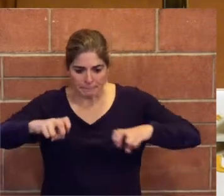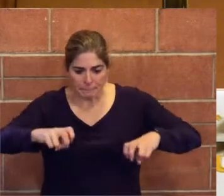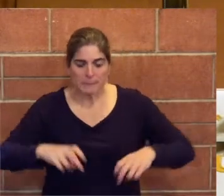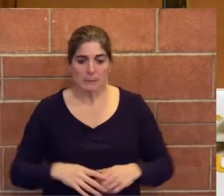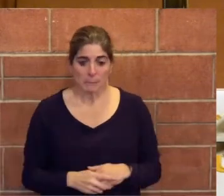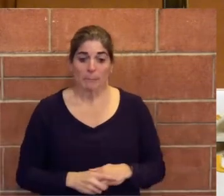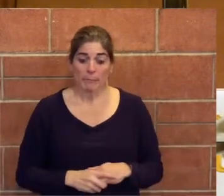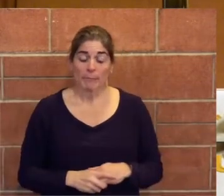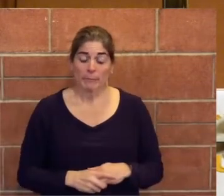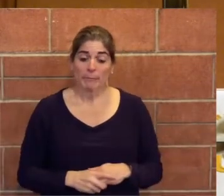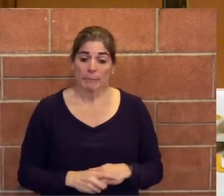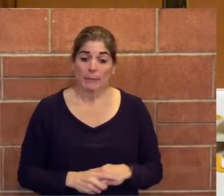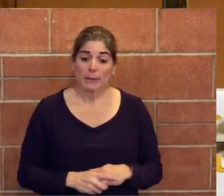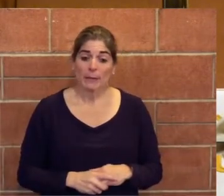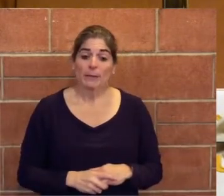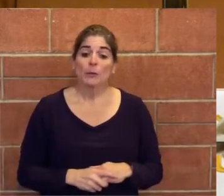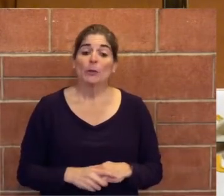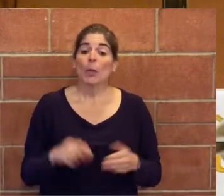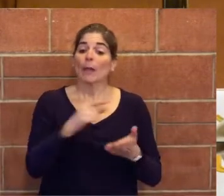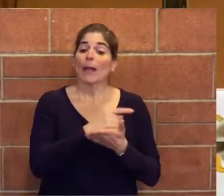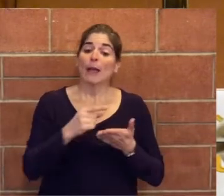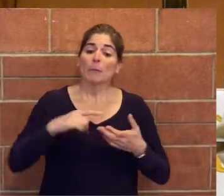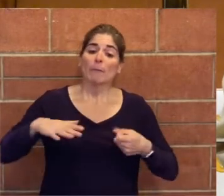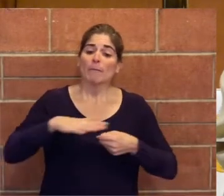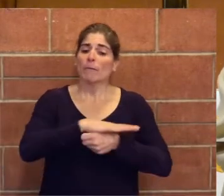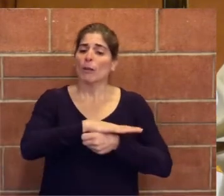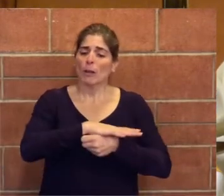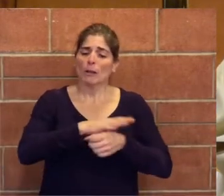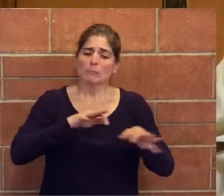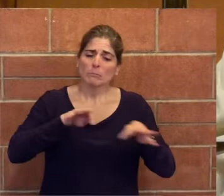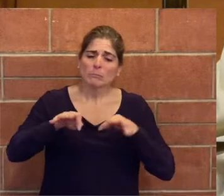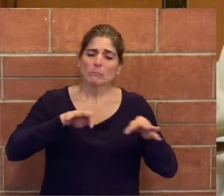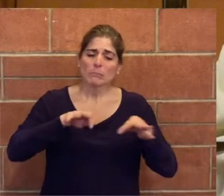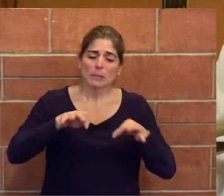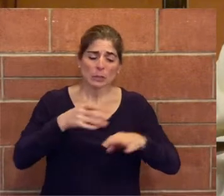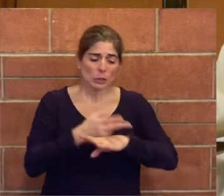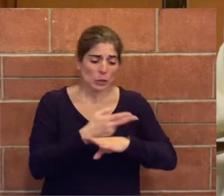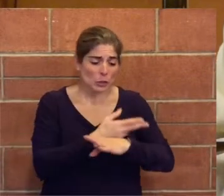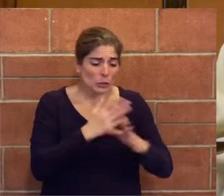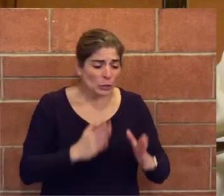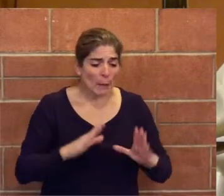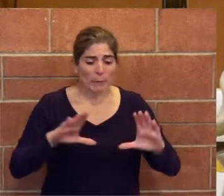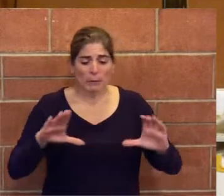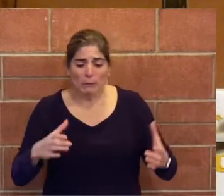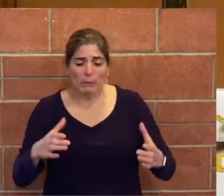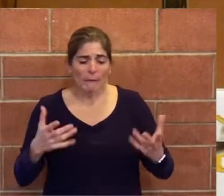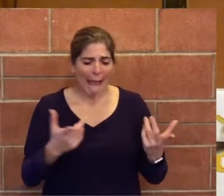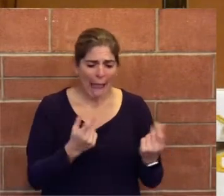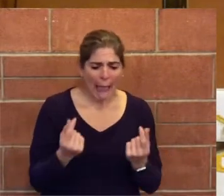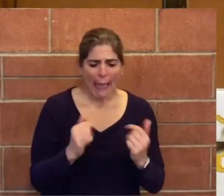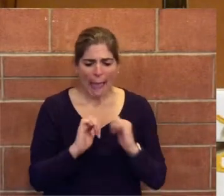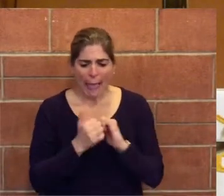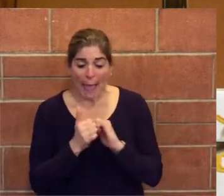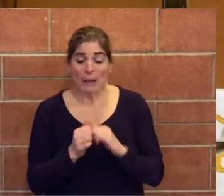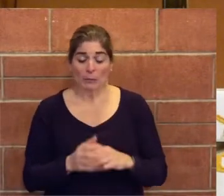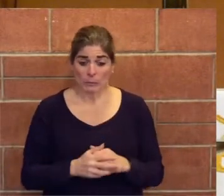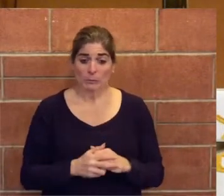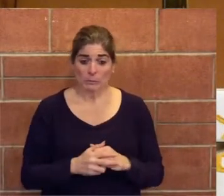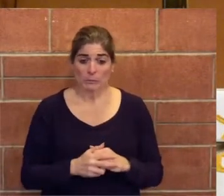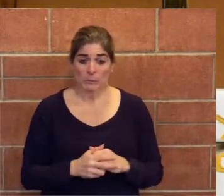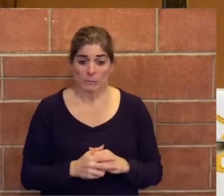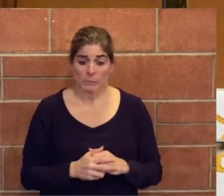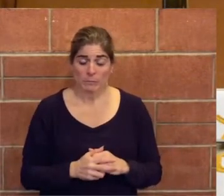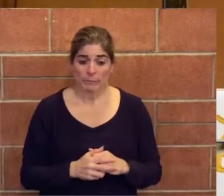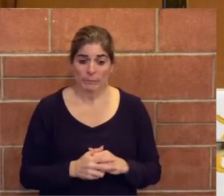chapter 10 of John's Gospel deals with the Good Shepherd and his flock. In today's Gospel reading, Jesus